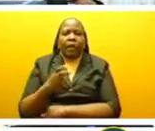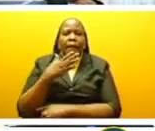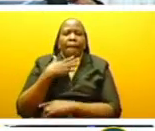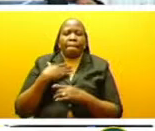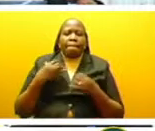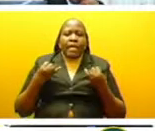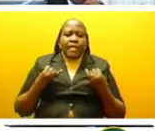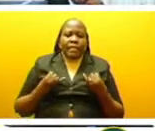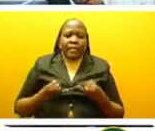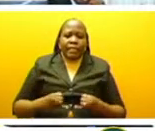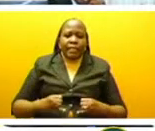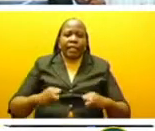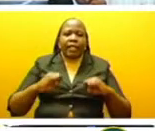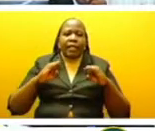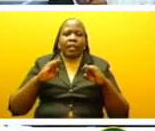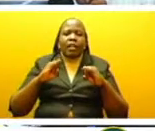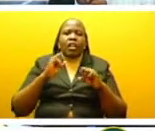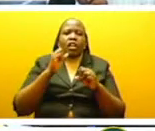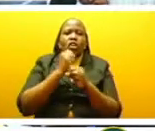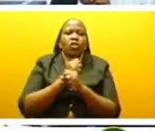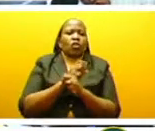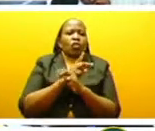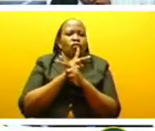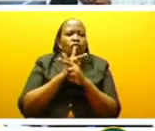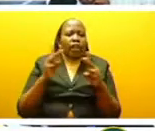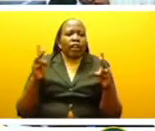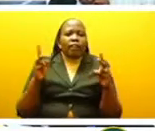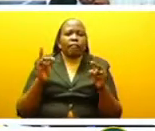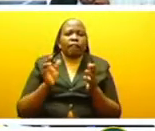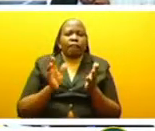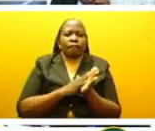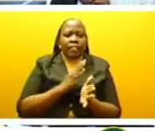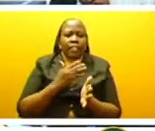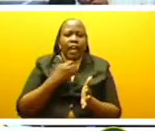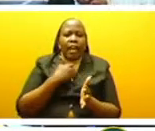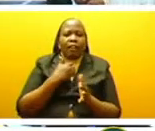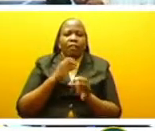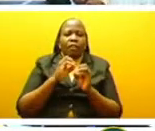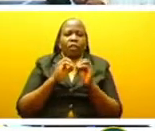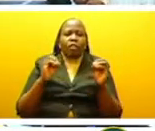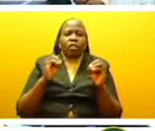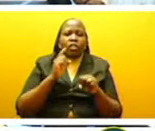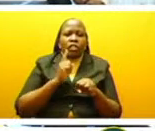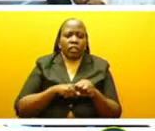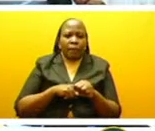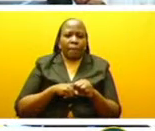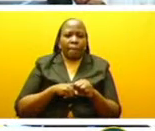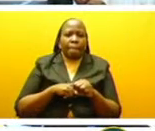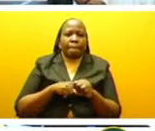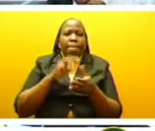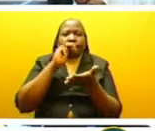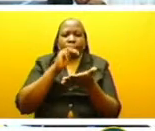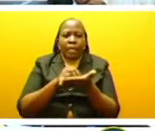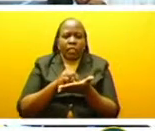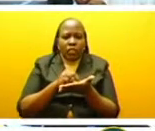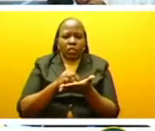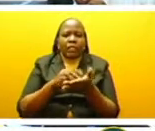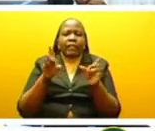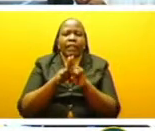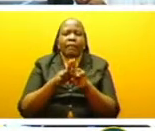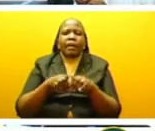waltz and do very fast because I'm short for time. I will mention the judge who asked the question and I will give my answer